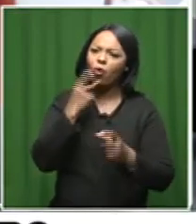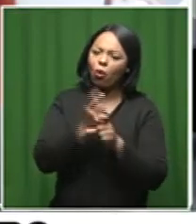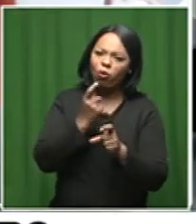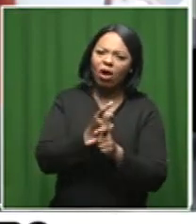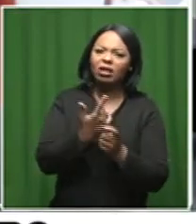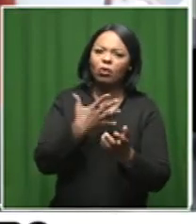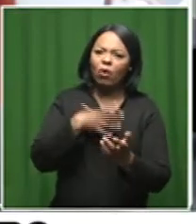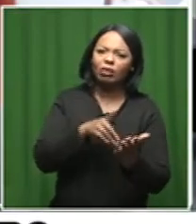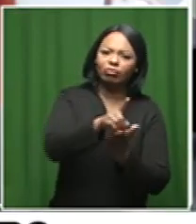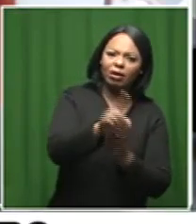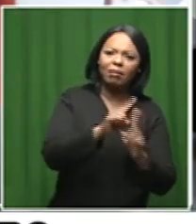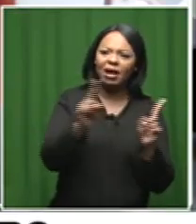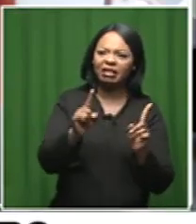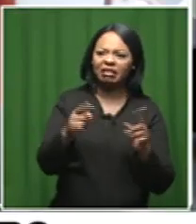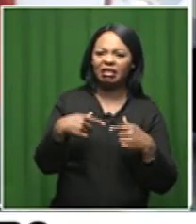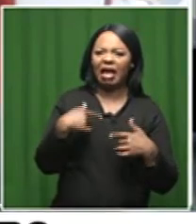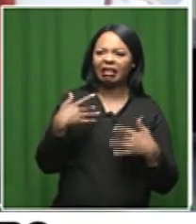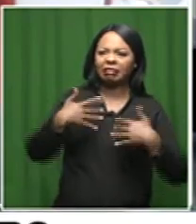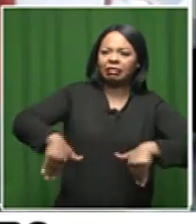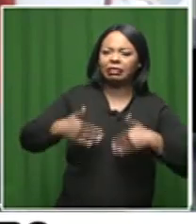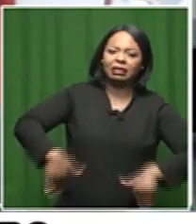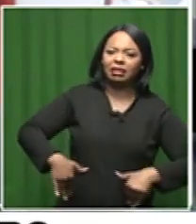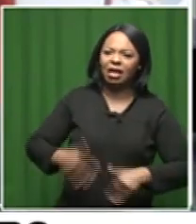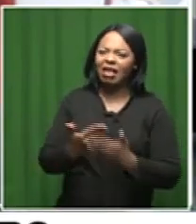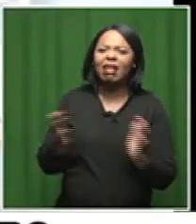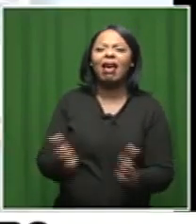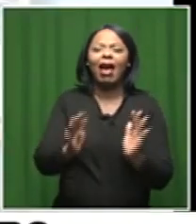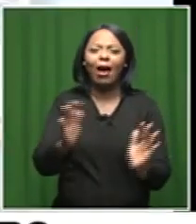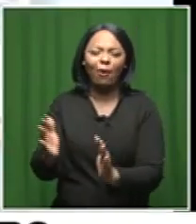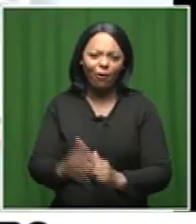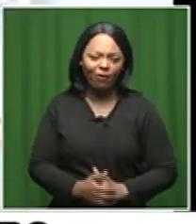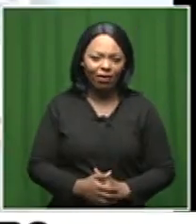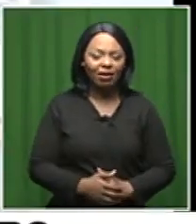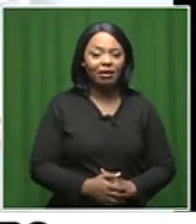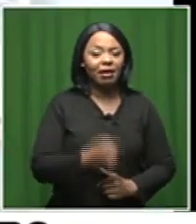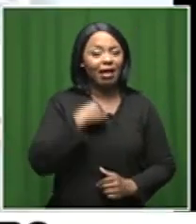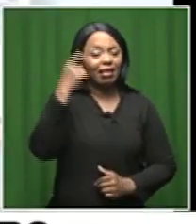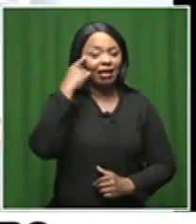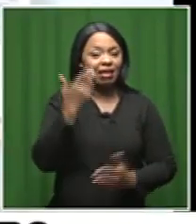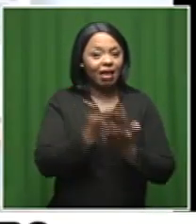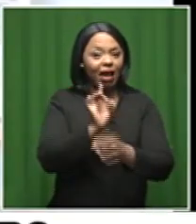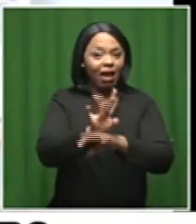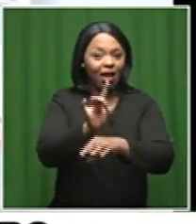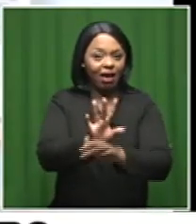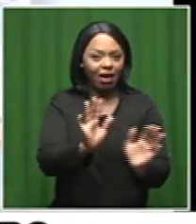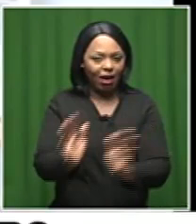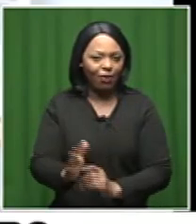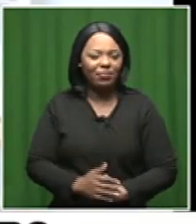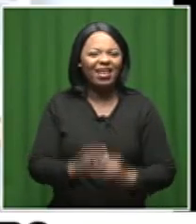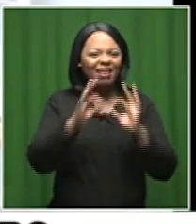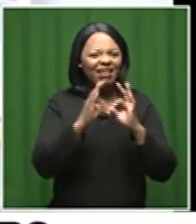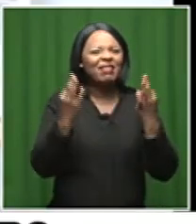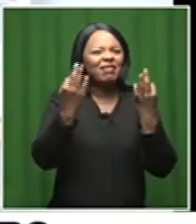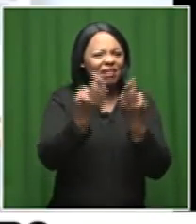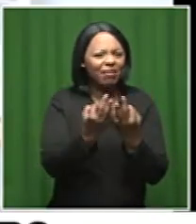doing it. What would you say to encourage them to go out and donate? I think it's more based on what our family thinks or